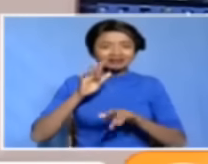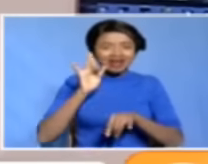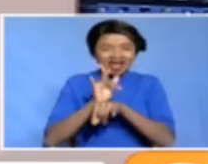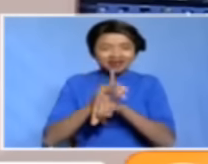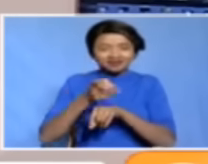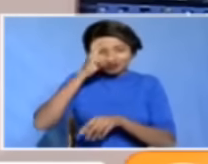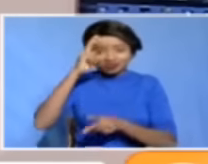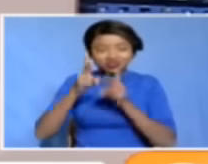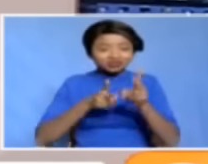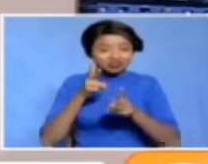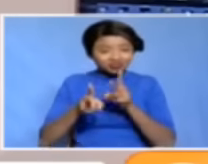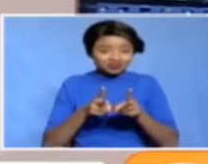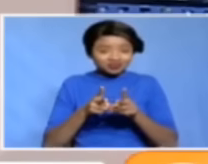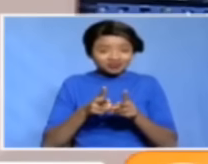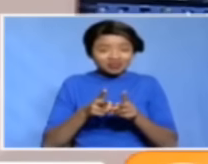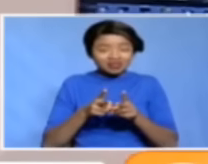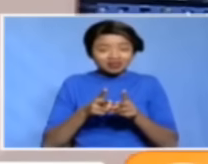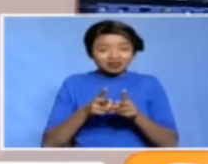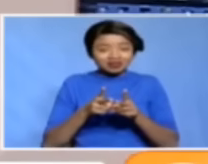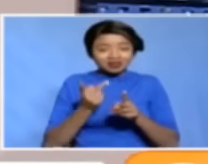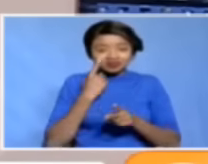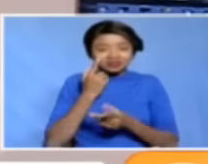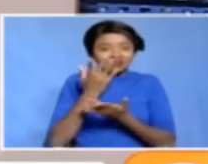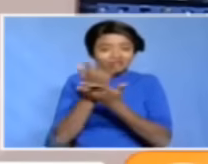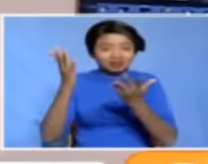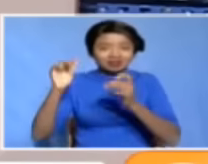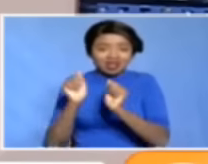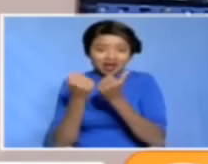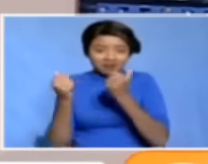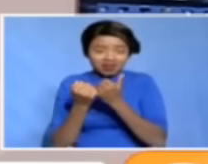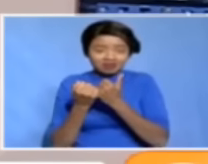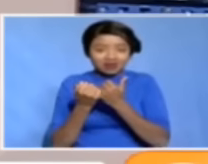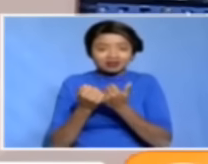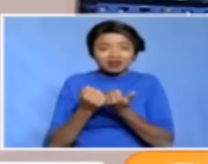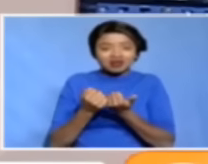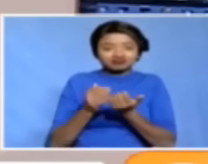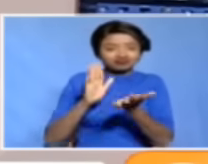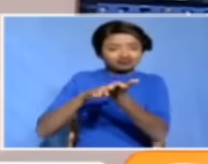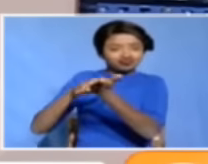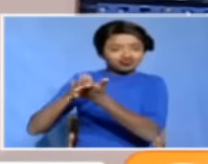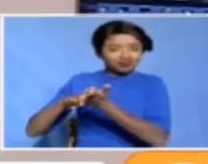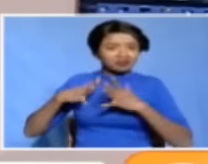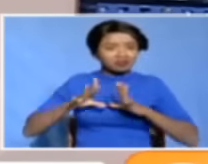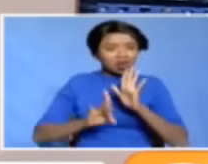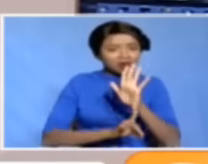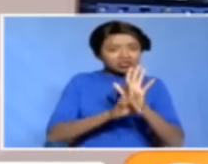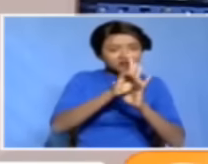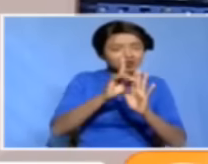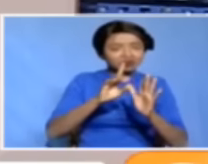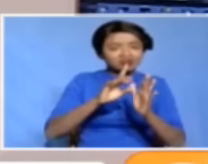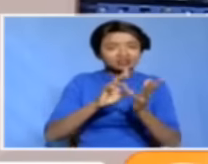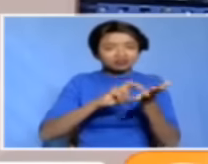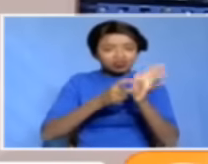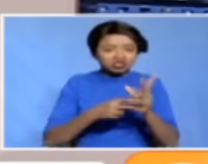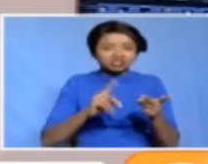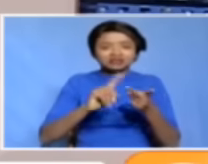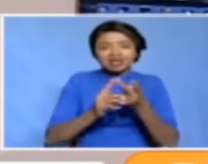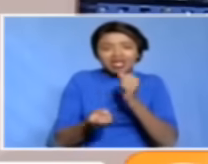and the justification that has been used that we've been going out around the country apprising people about development projects and telling people where we